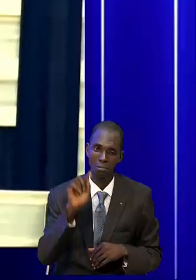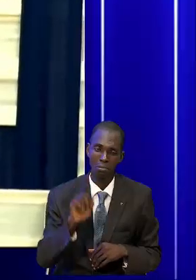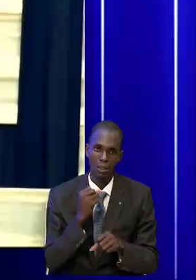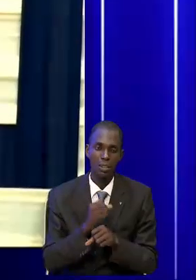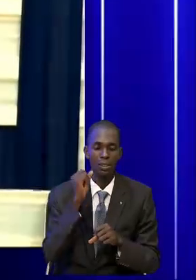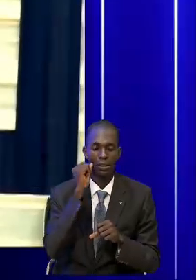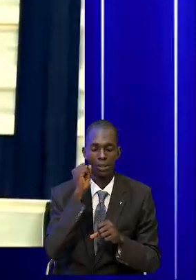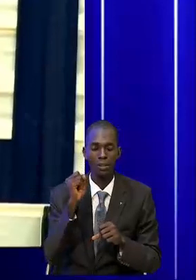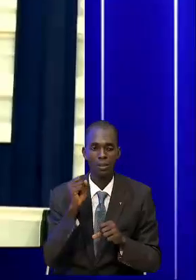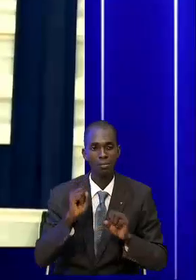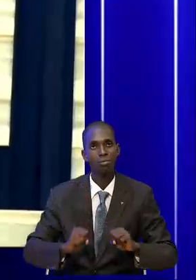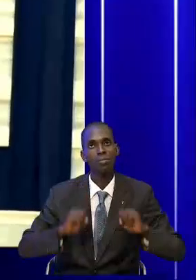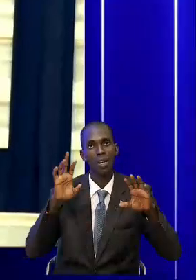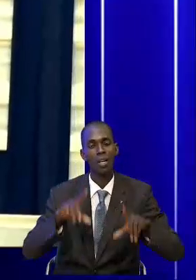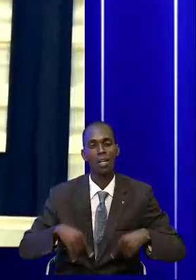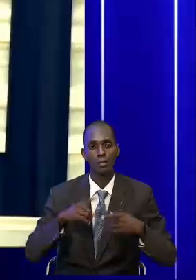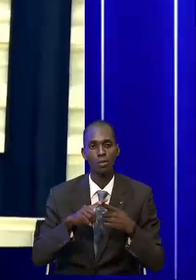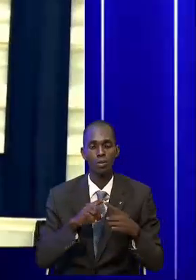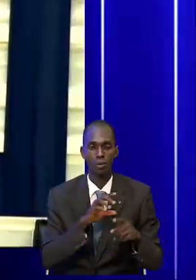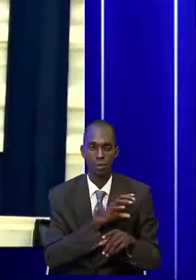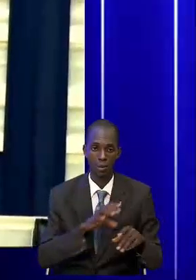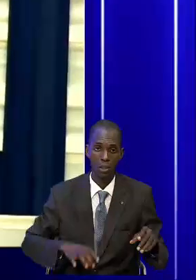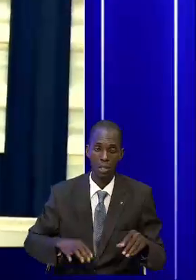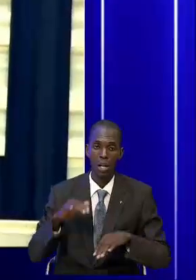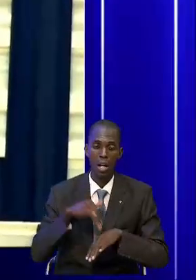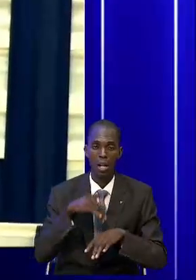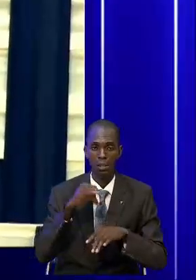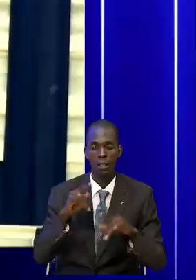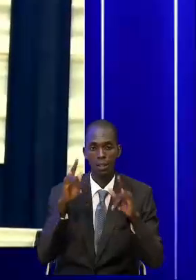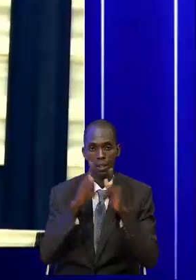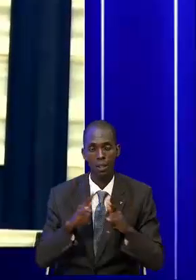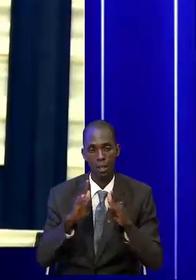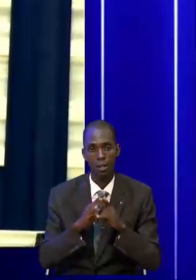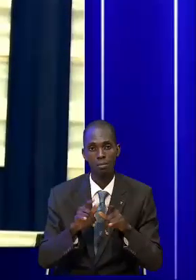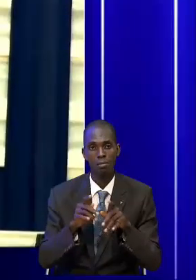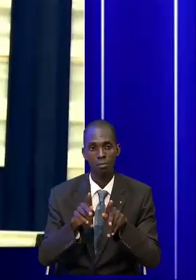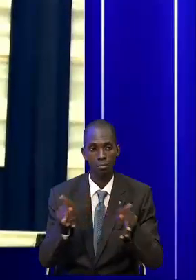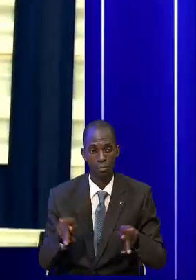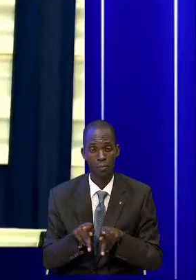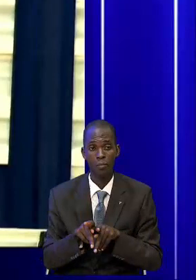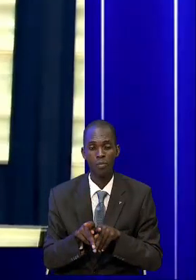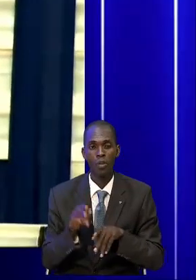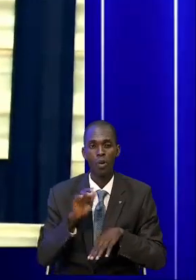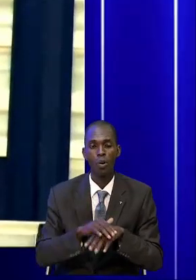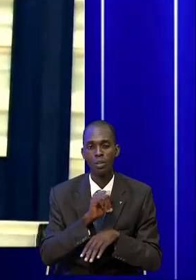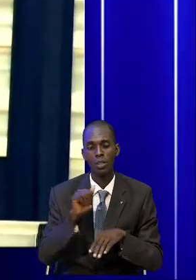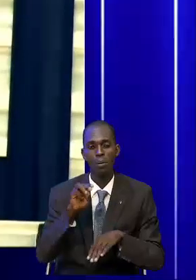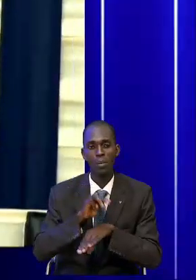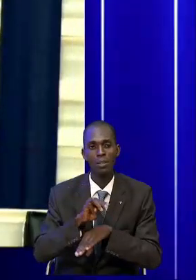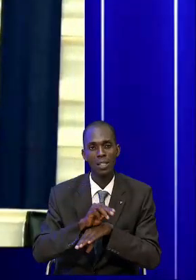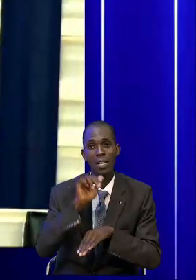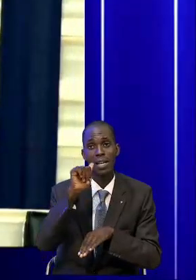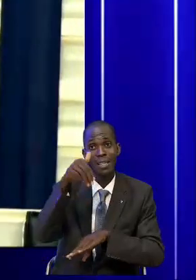9:30, many years ago, I gave my life to the Lord Jesus Christ at Campground Yola, Adamawa